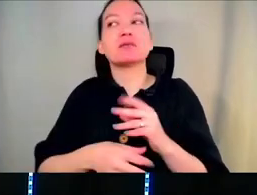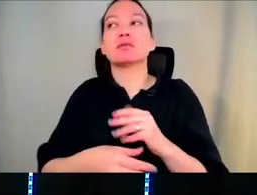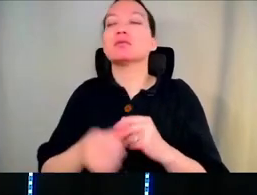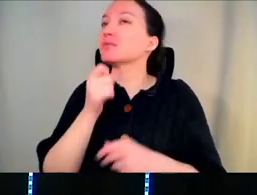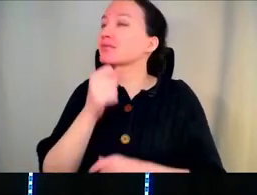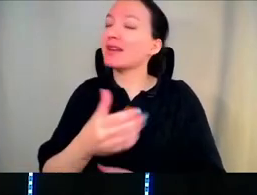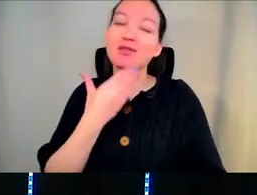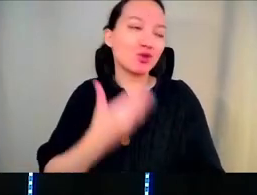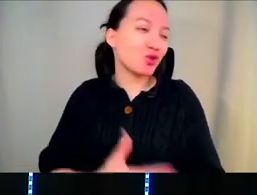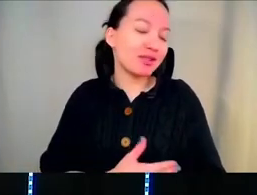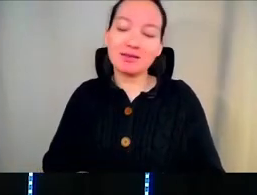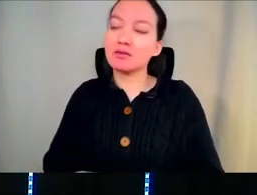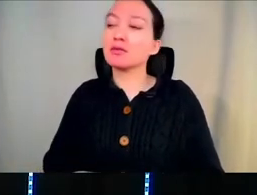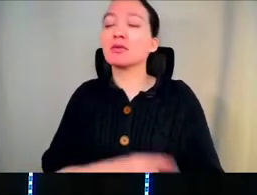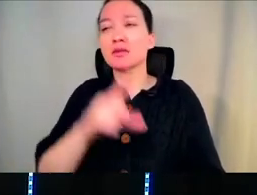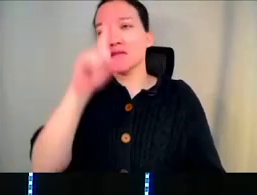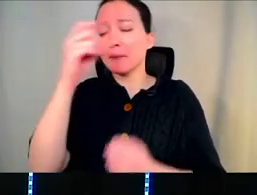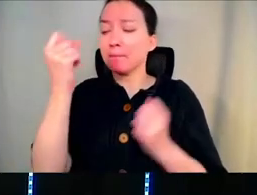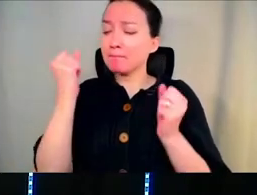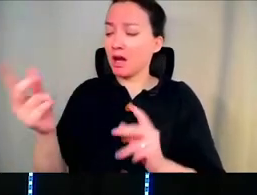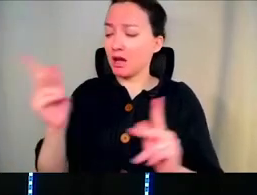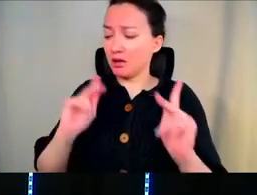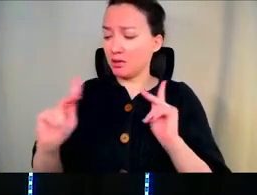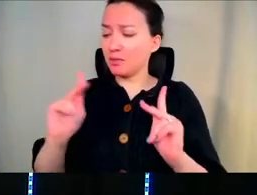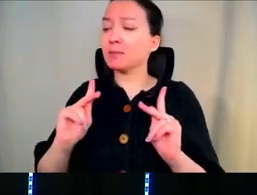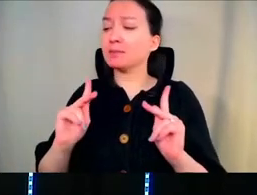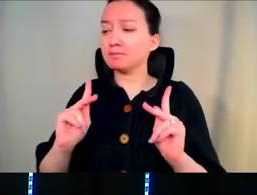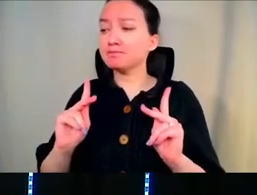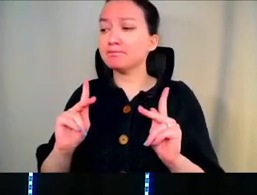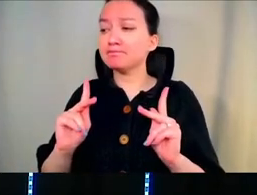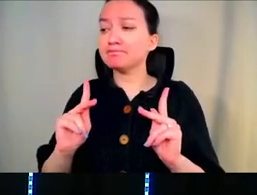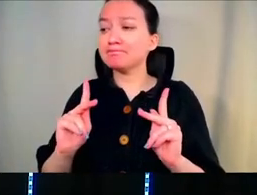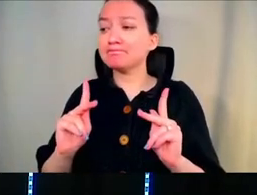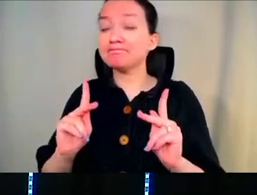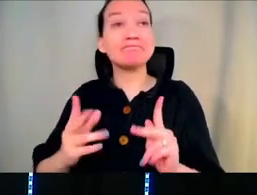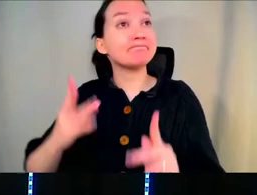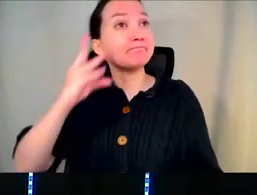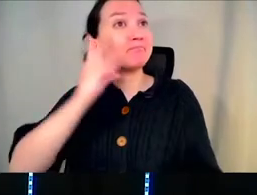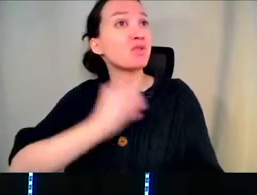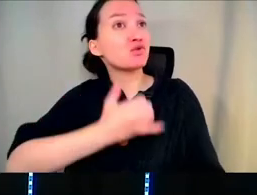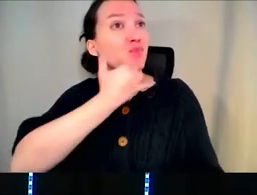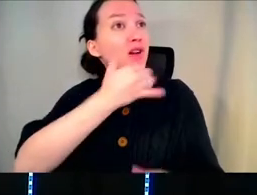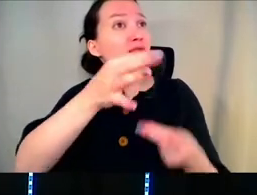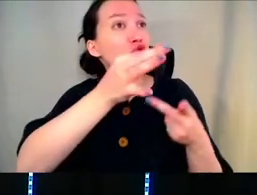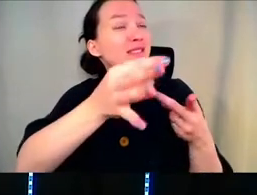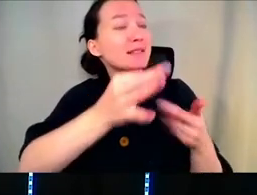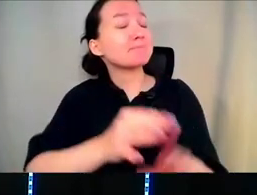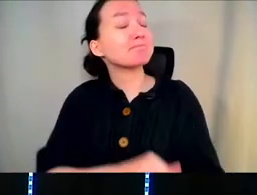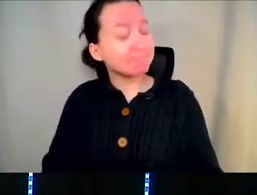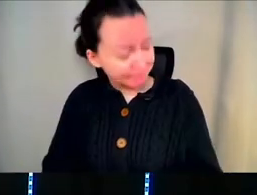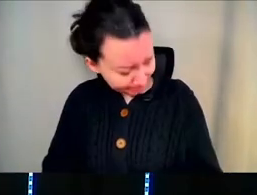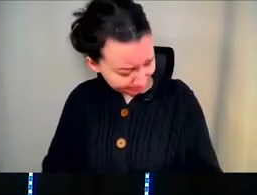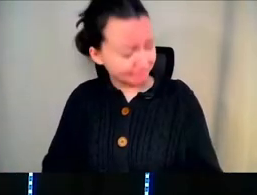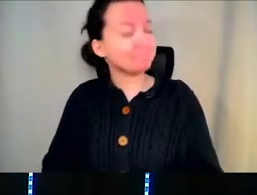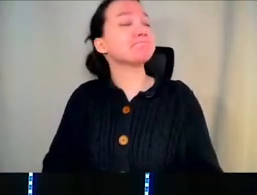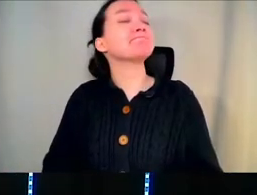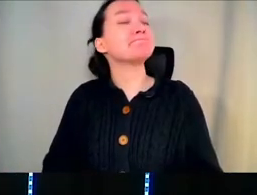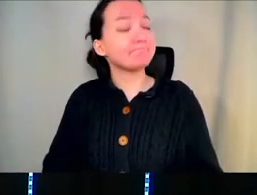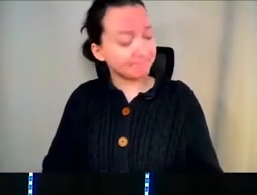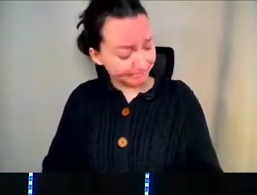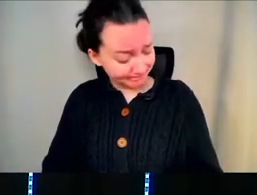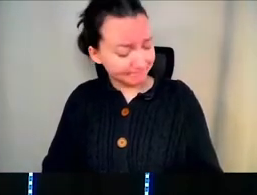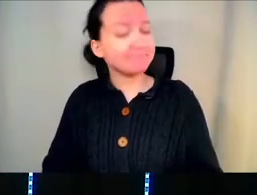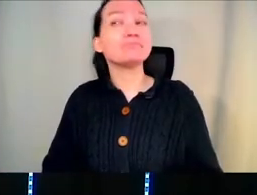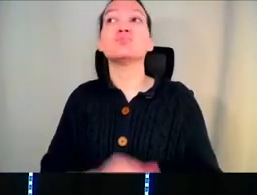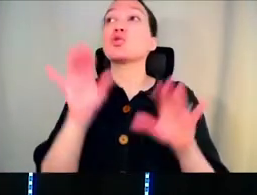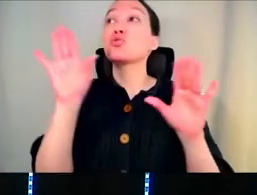good. And I think a lot of us, myself in this room included, we've made wrong choices in our life. And I think today can be a great